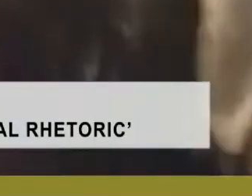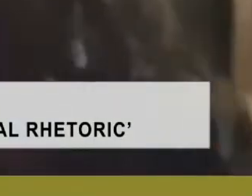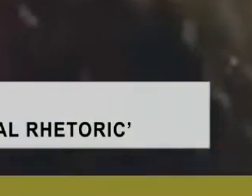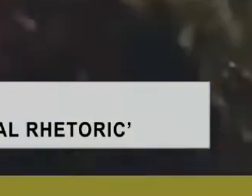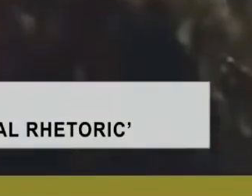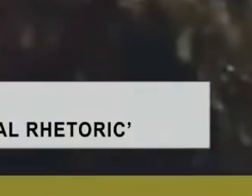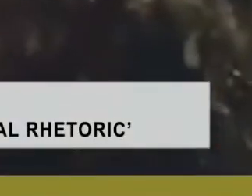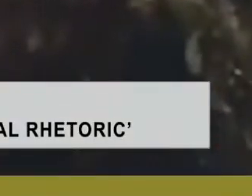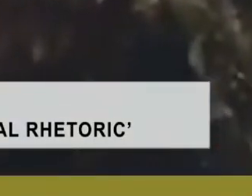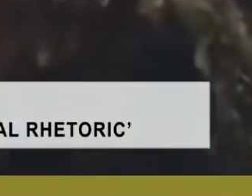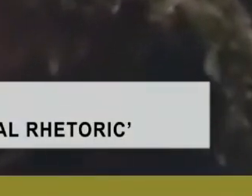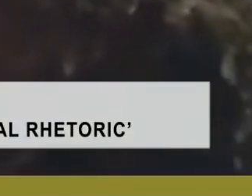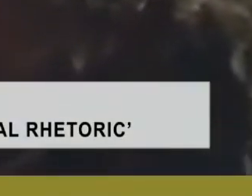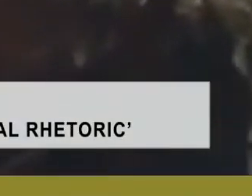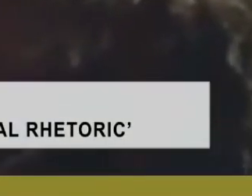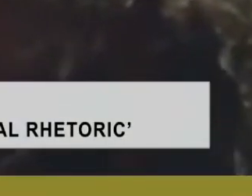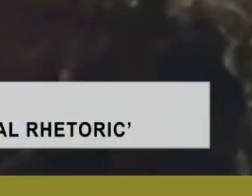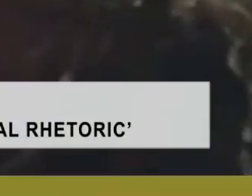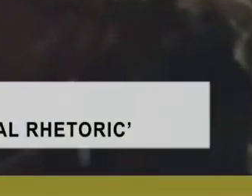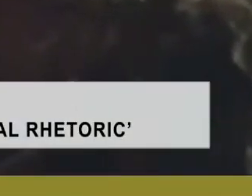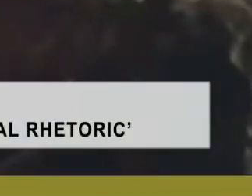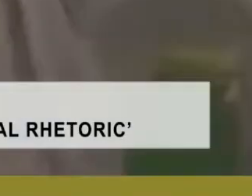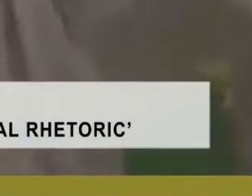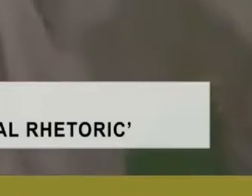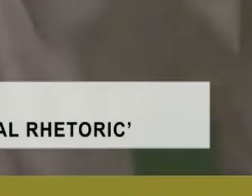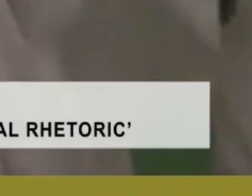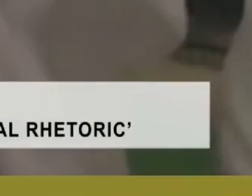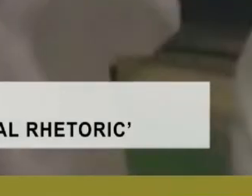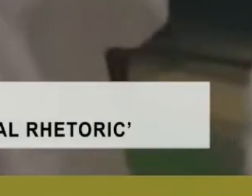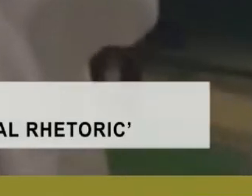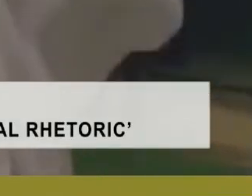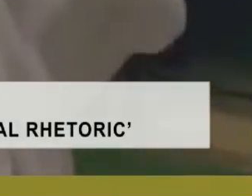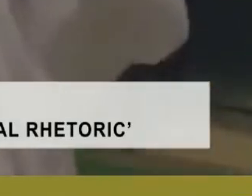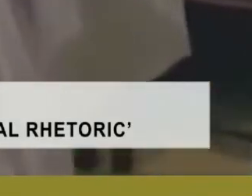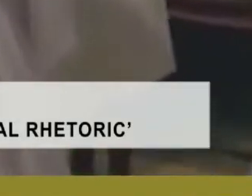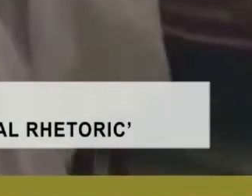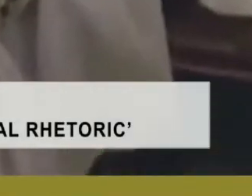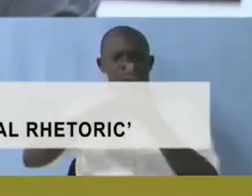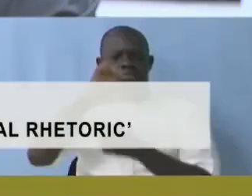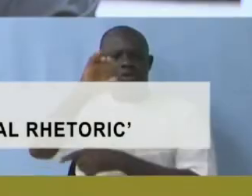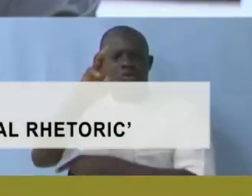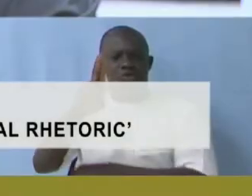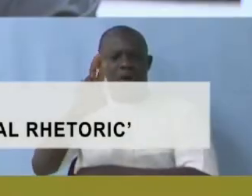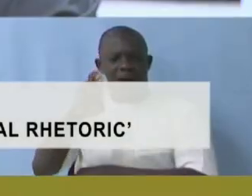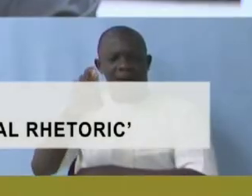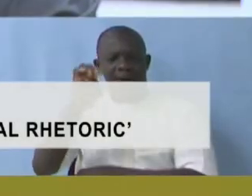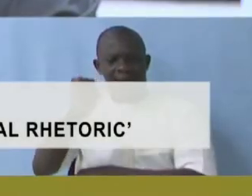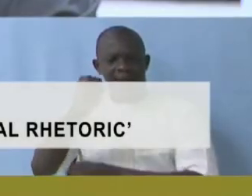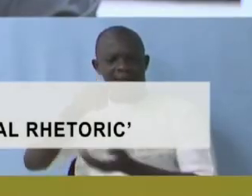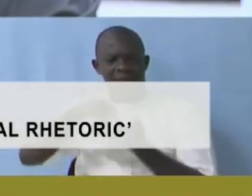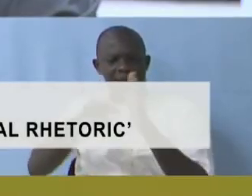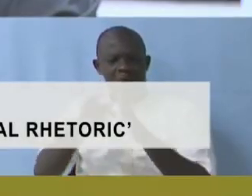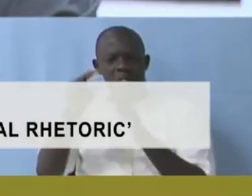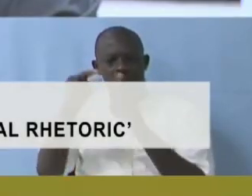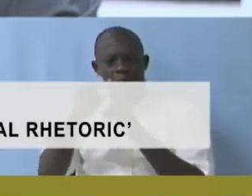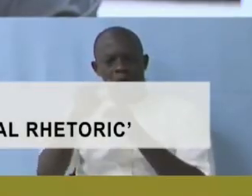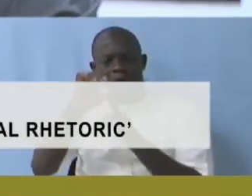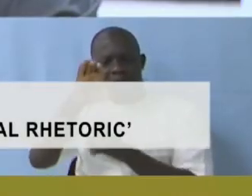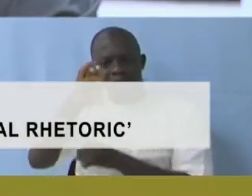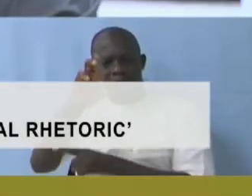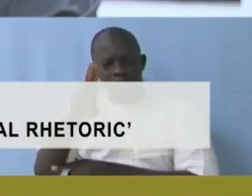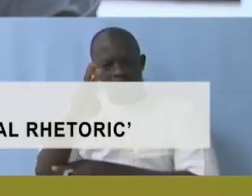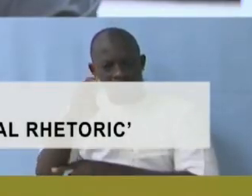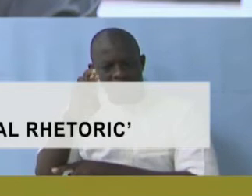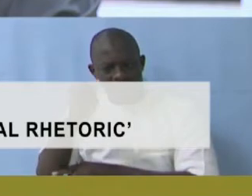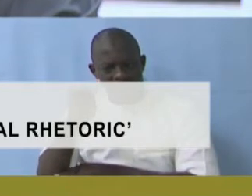by virtue of his position as president. He also told the Truth-Seeking Commission that it becomes really